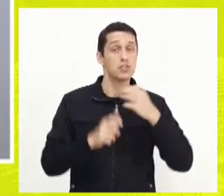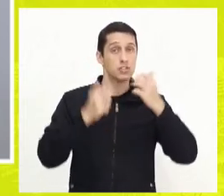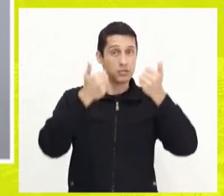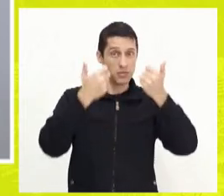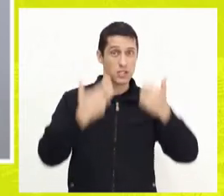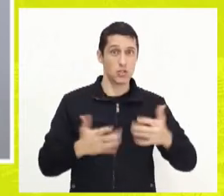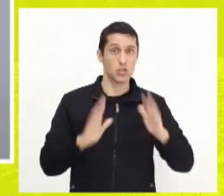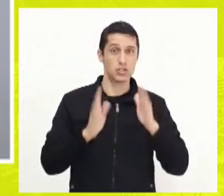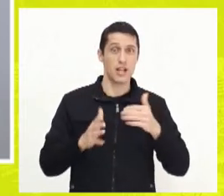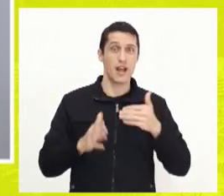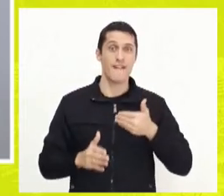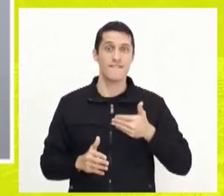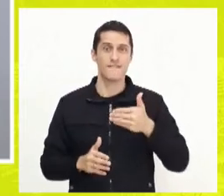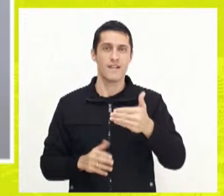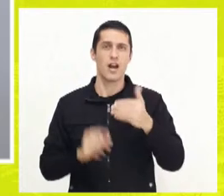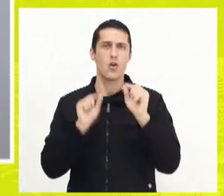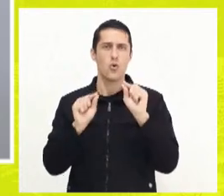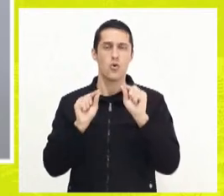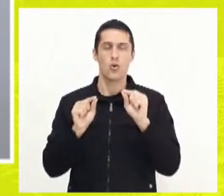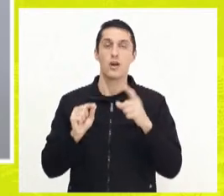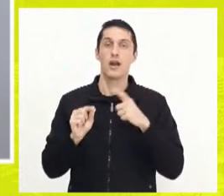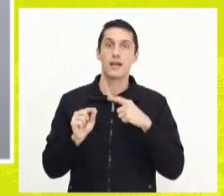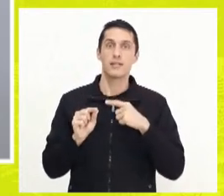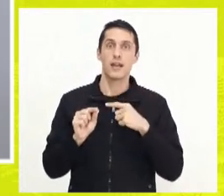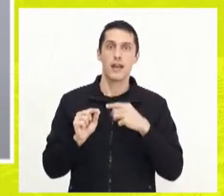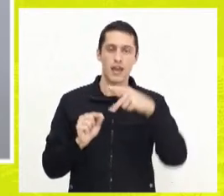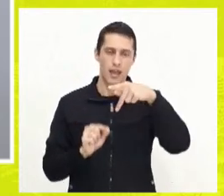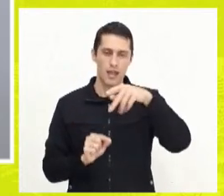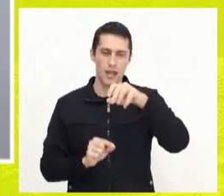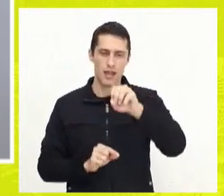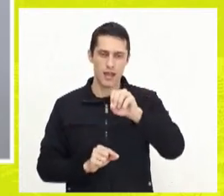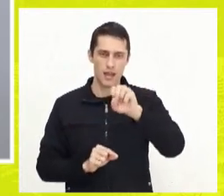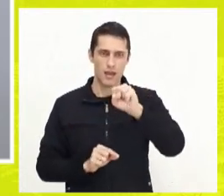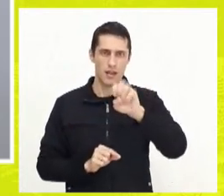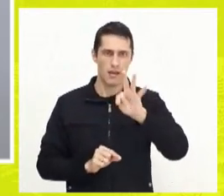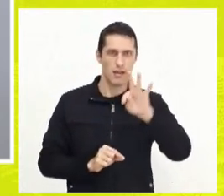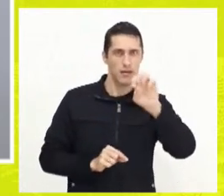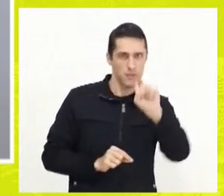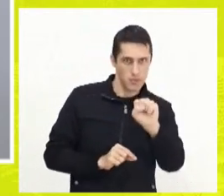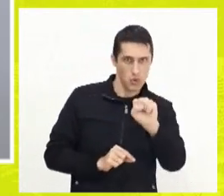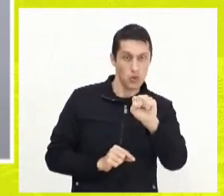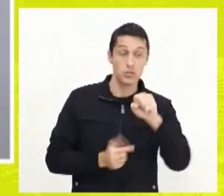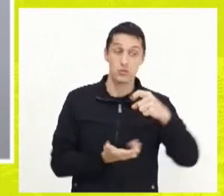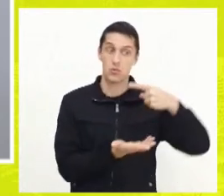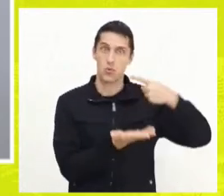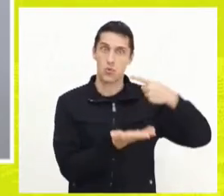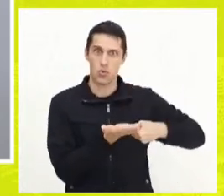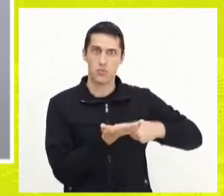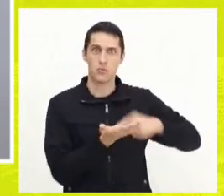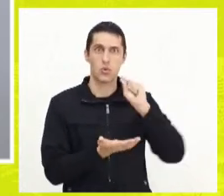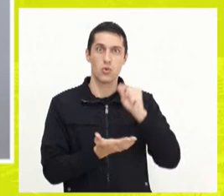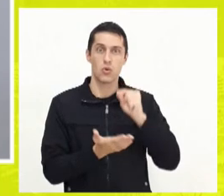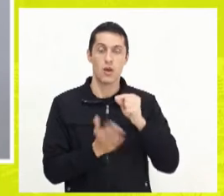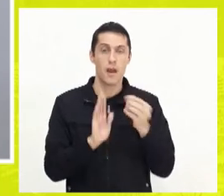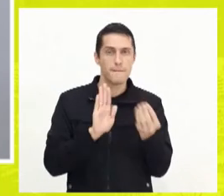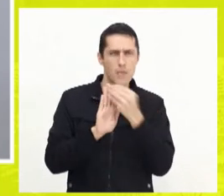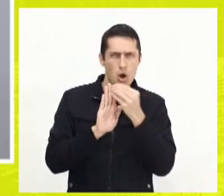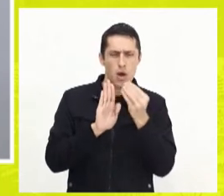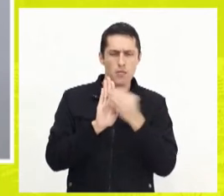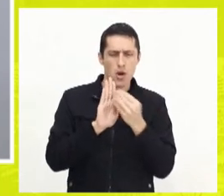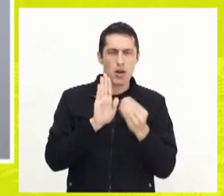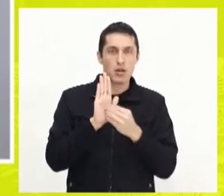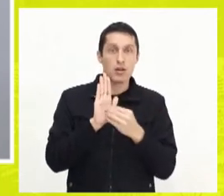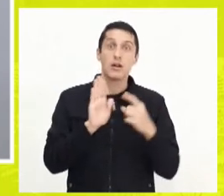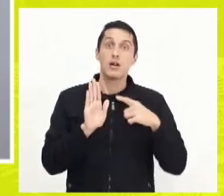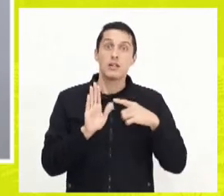like marking posts that at least that's their commitment to have